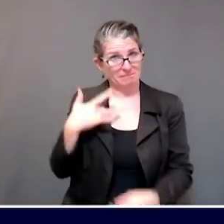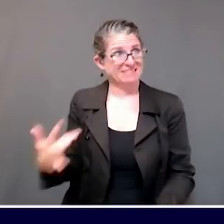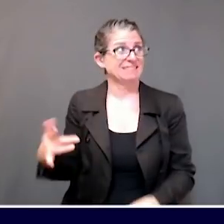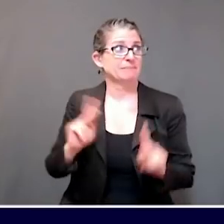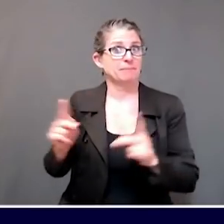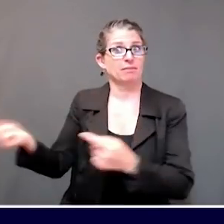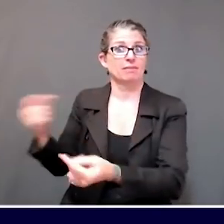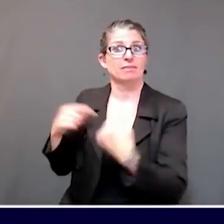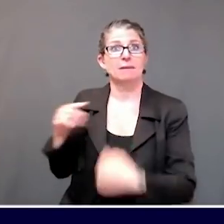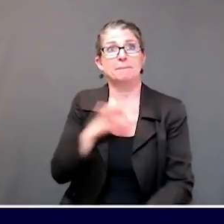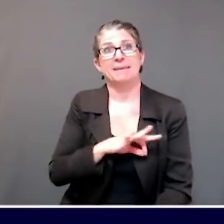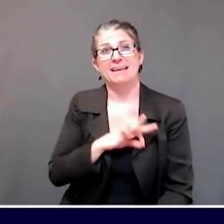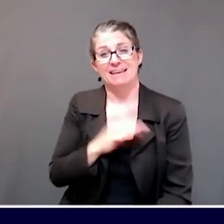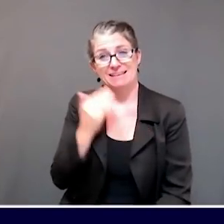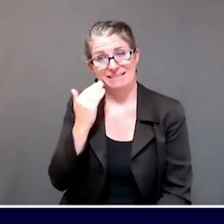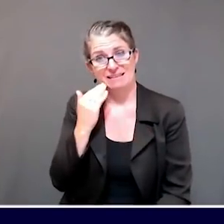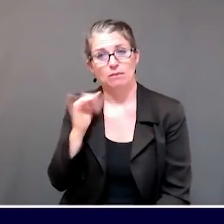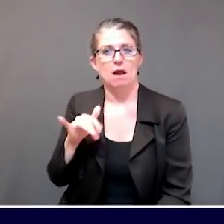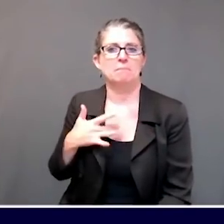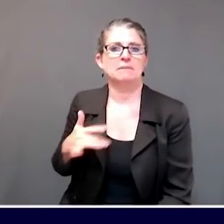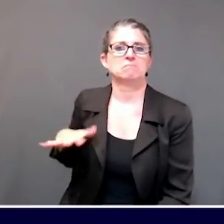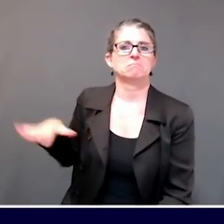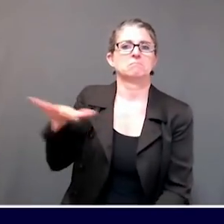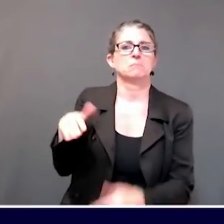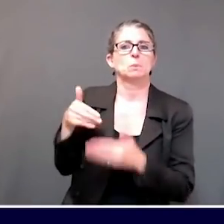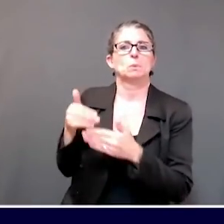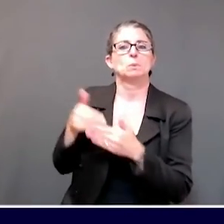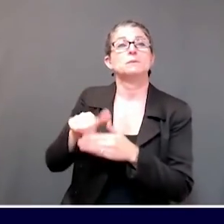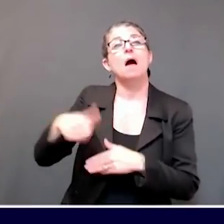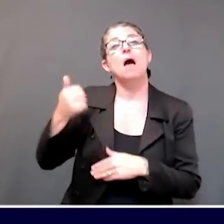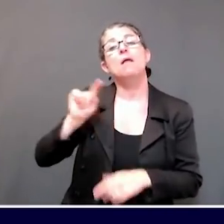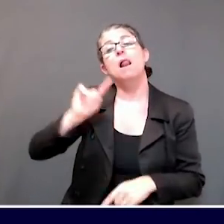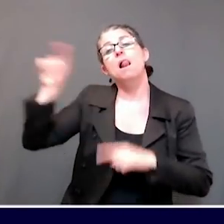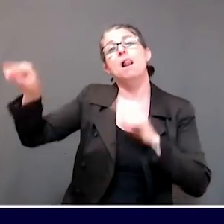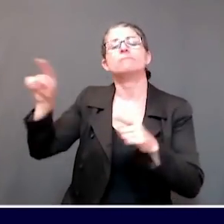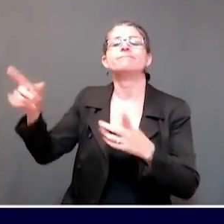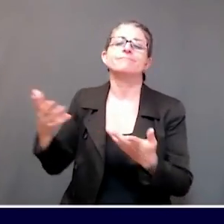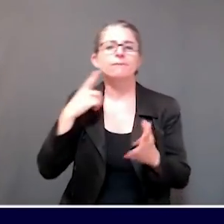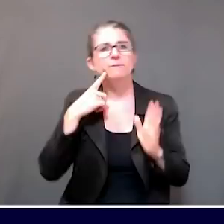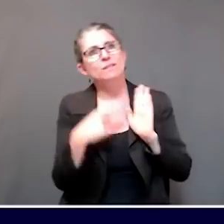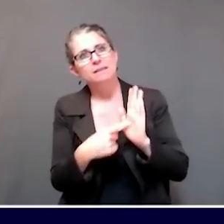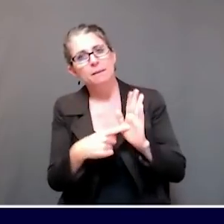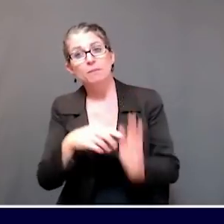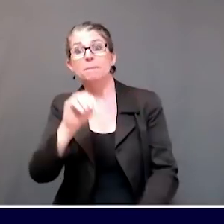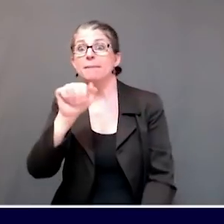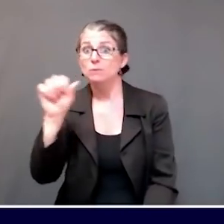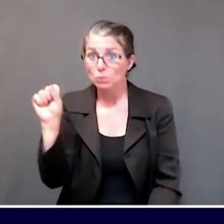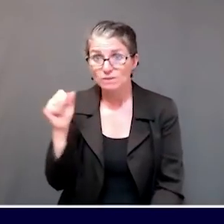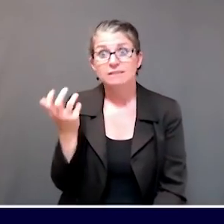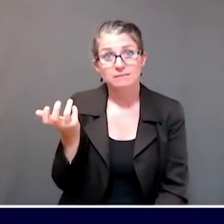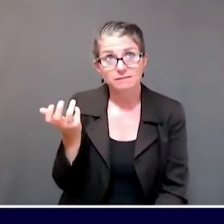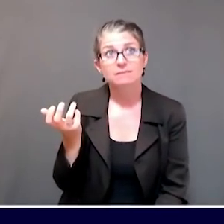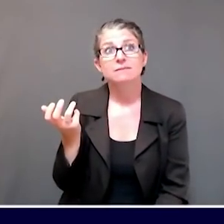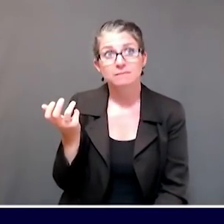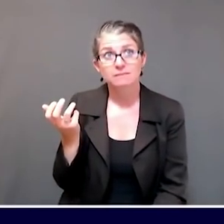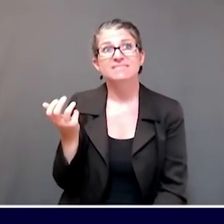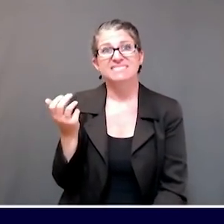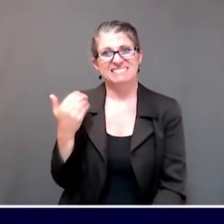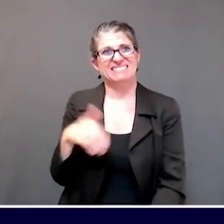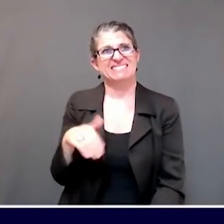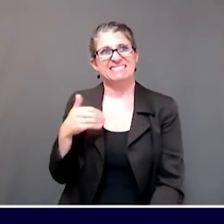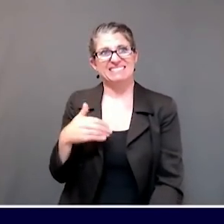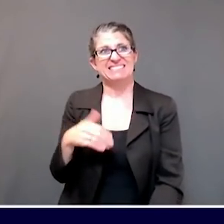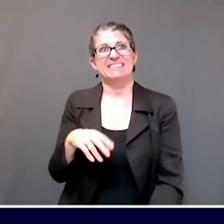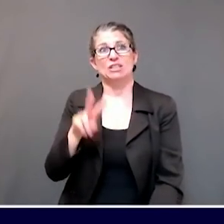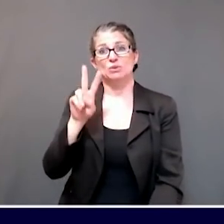as others have mentioned, looking at Massachusetts, for example, their positivity rate is in the 2s, whereas ours is